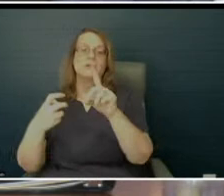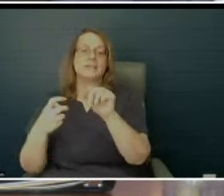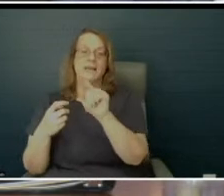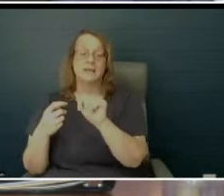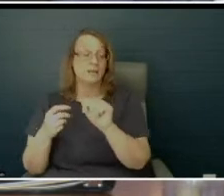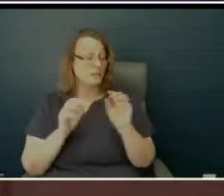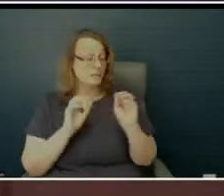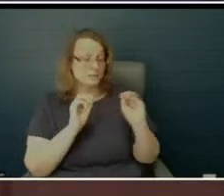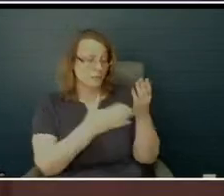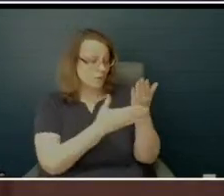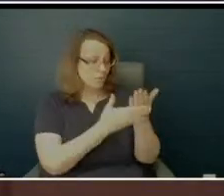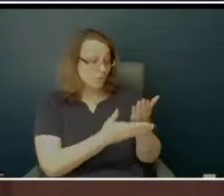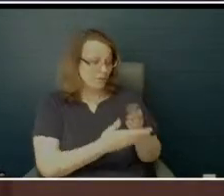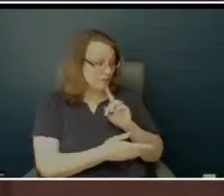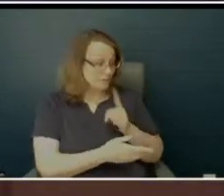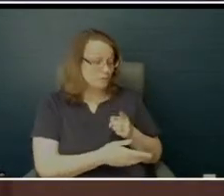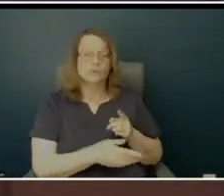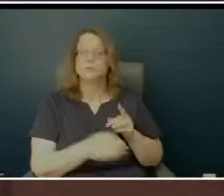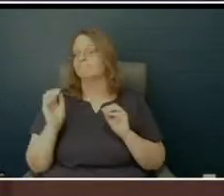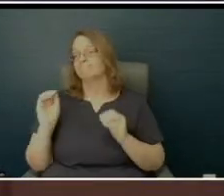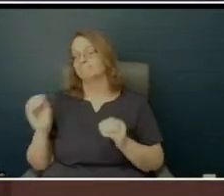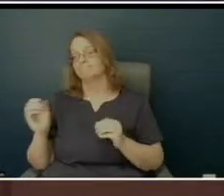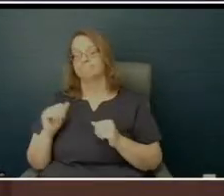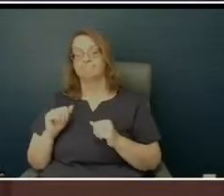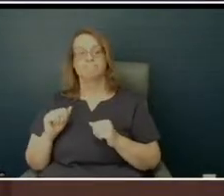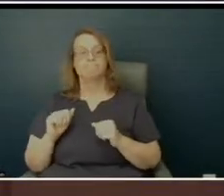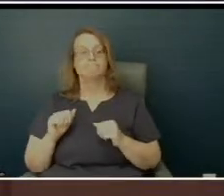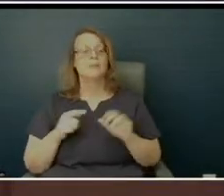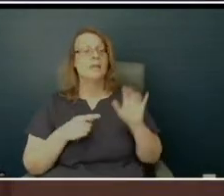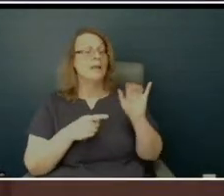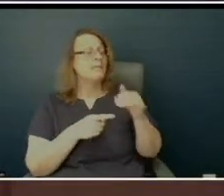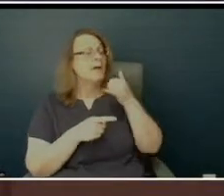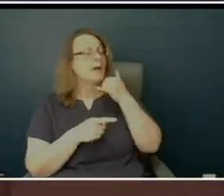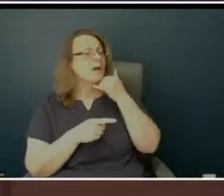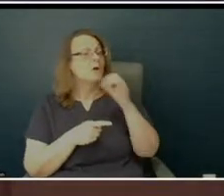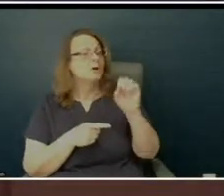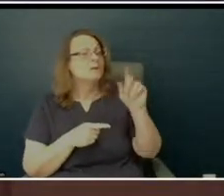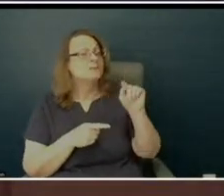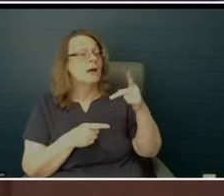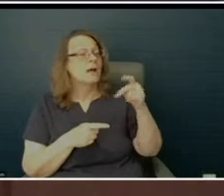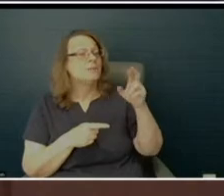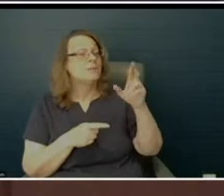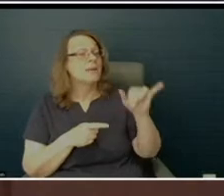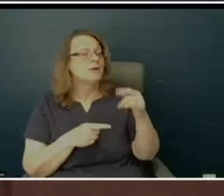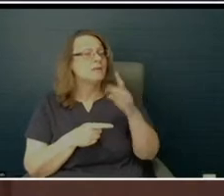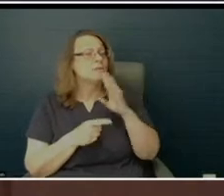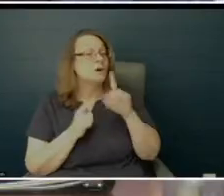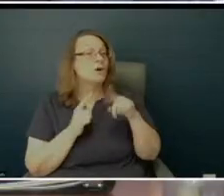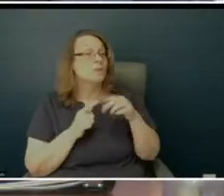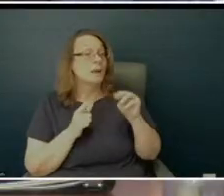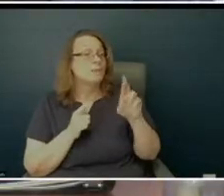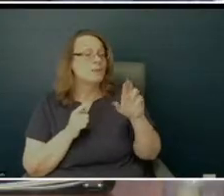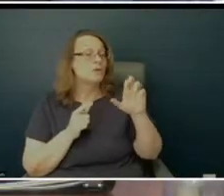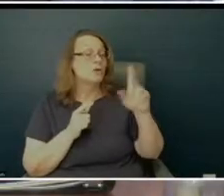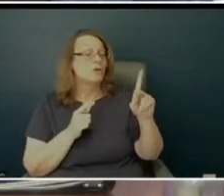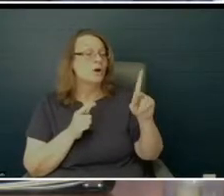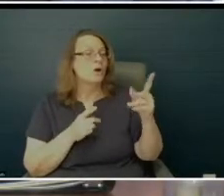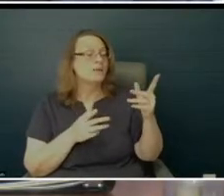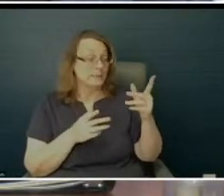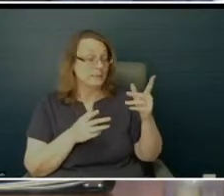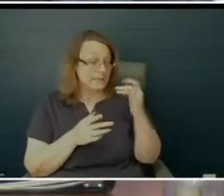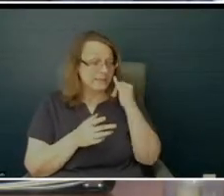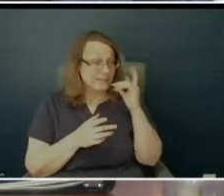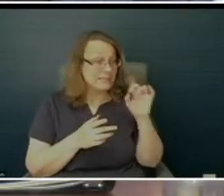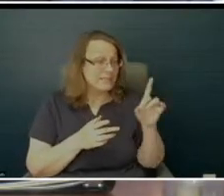right. During that call, did Scott Perry mention Mr. Clark, and what did he say about him, if so? He did. He mentioned Mr.